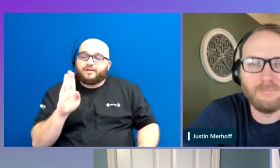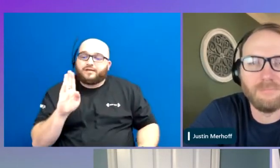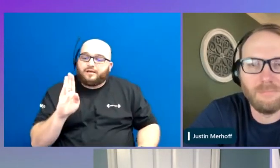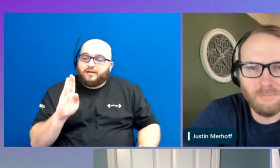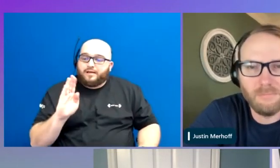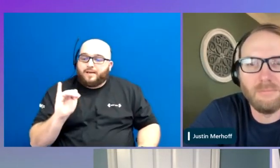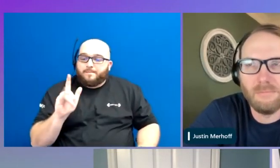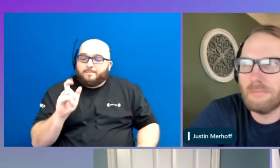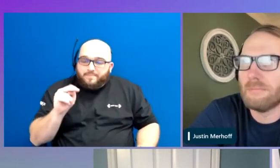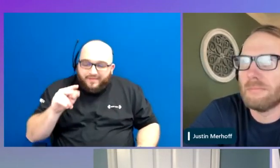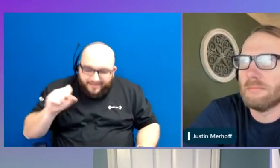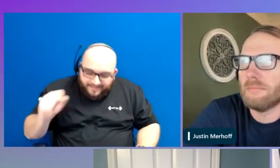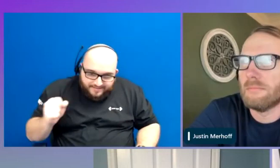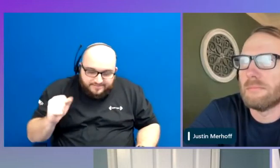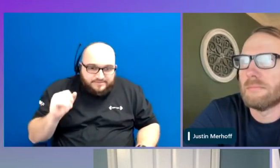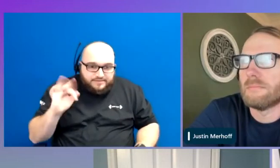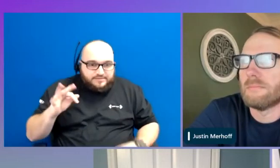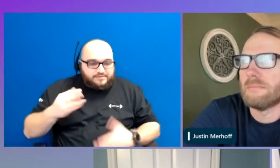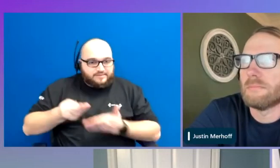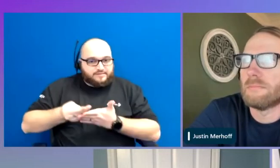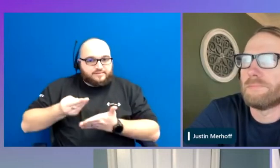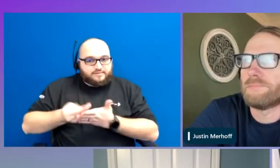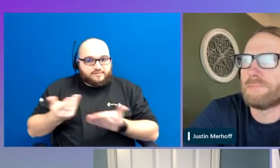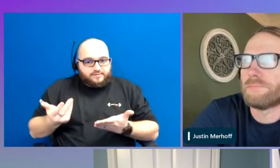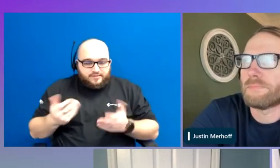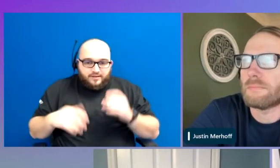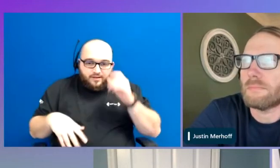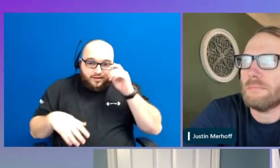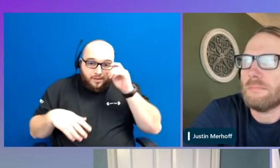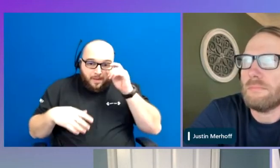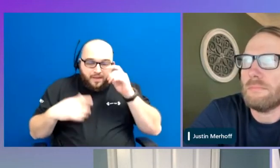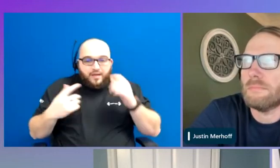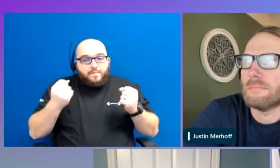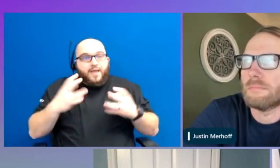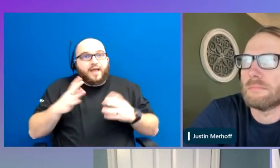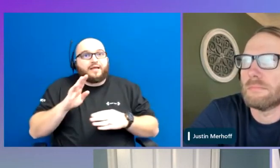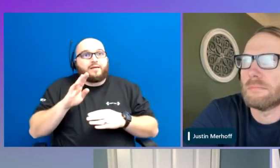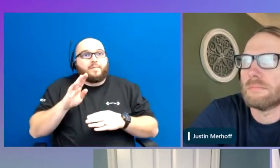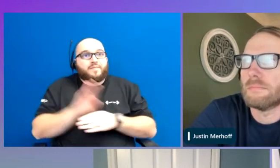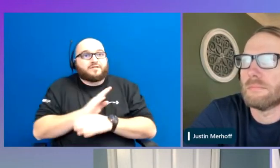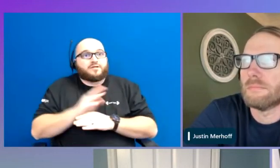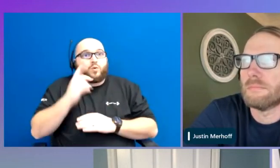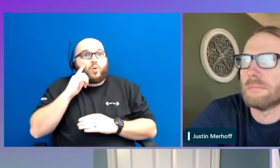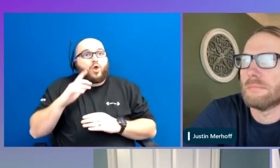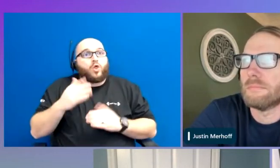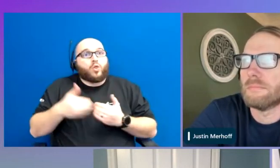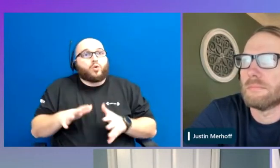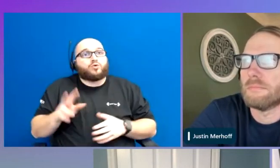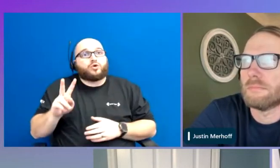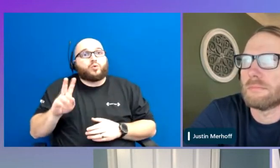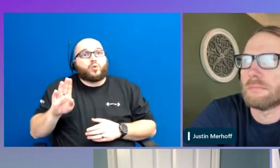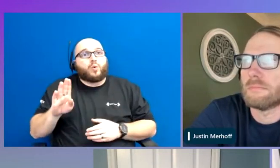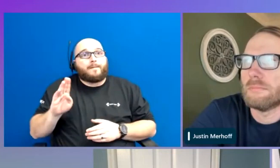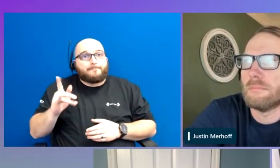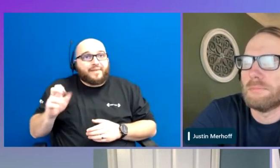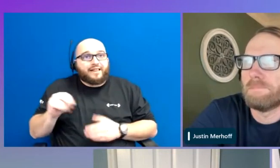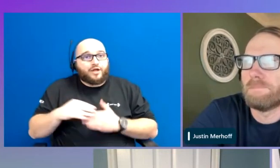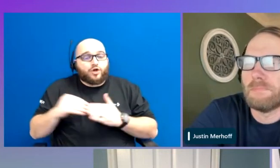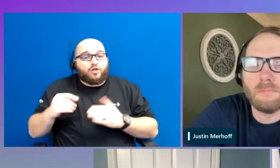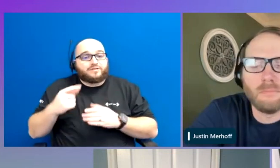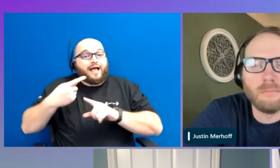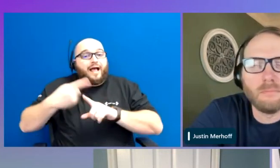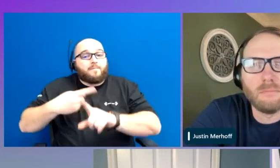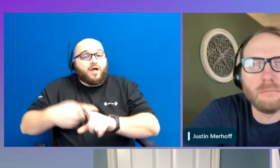billions of pounds. There's more numbers like businesses lose approximately 2 billion a month by ignoring the needs of disabled